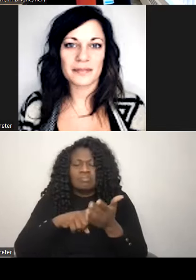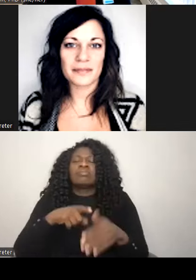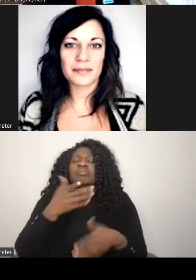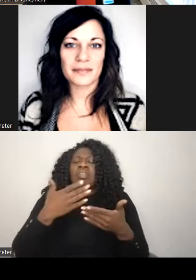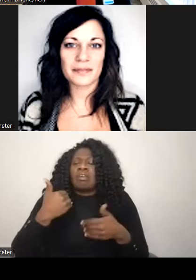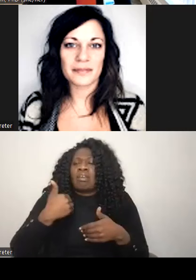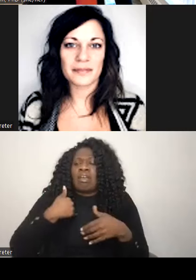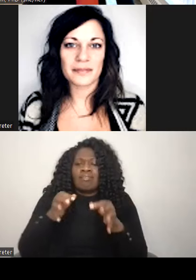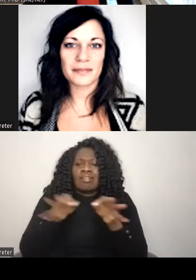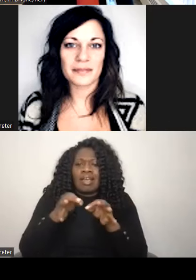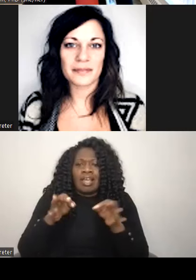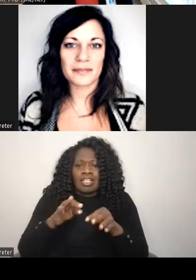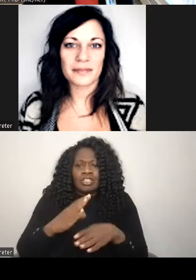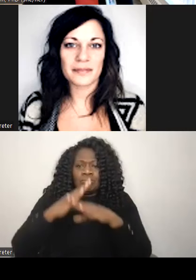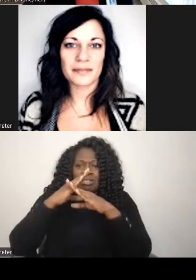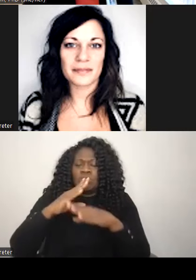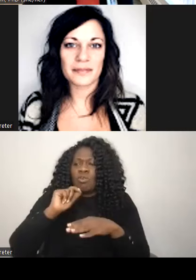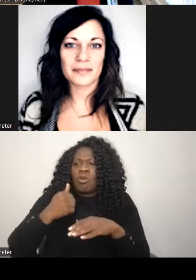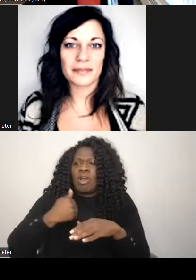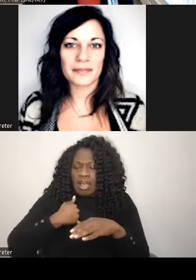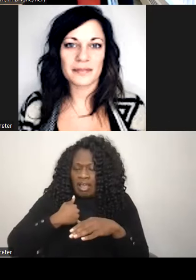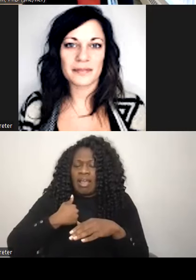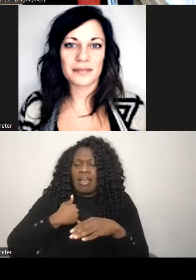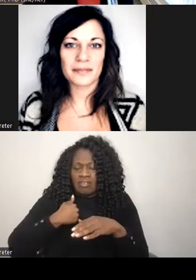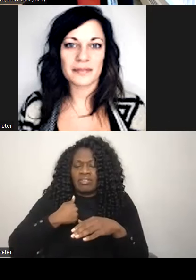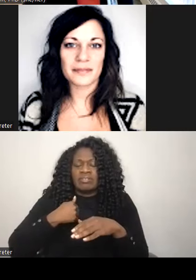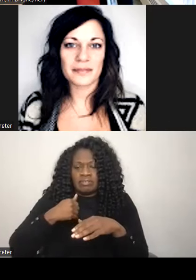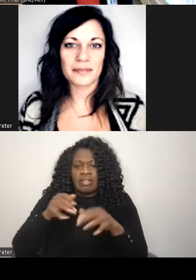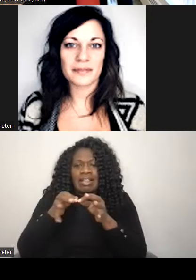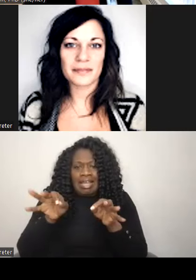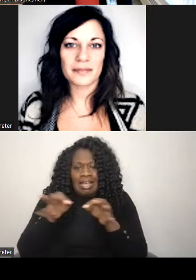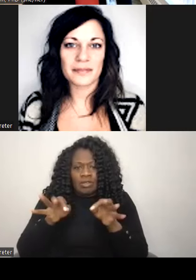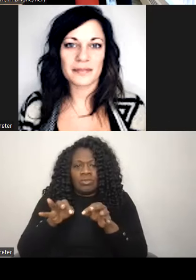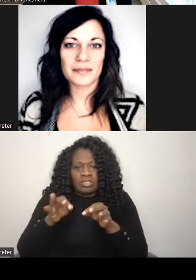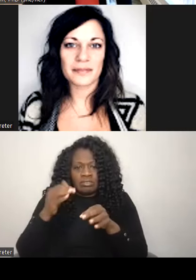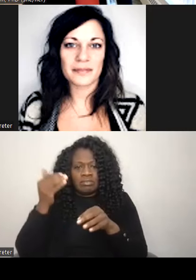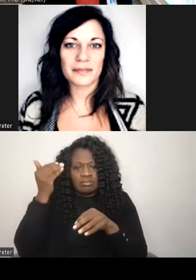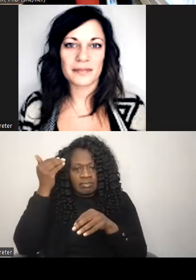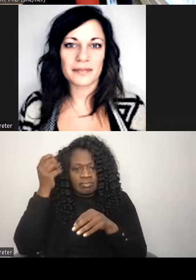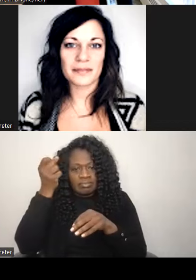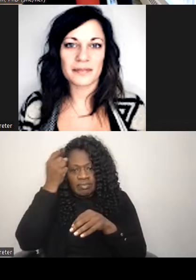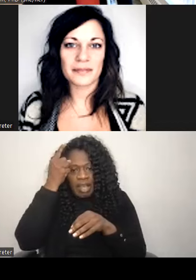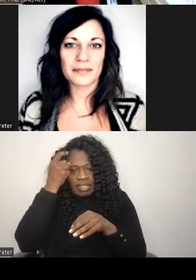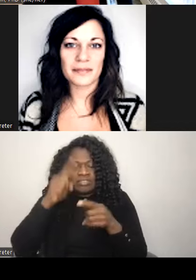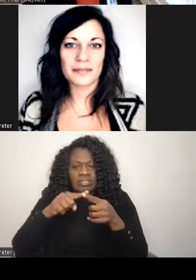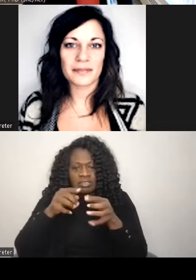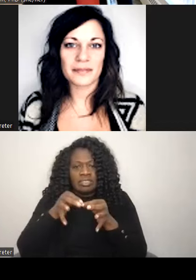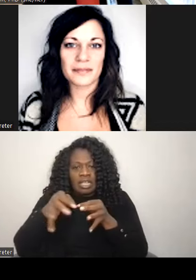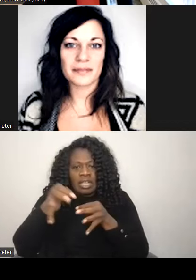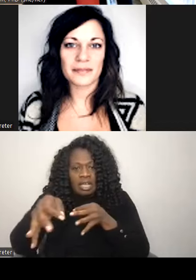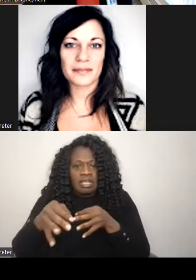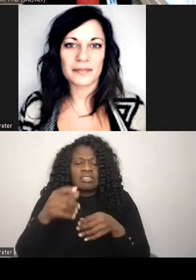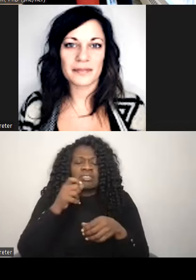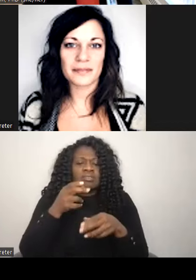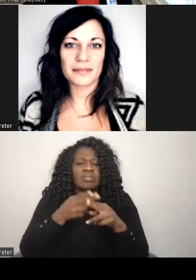language impairment, and they may also have global cognitive delay. So finally, I'm going to talk for a minute